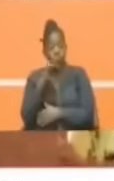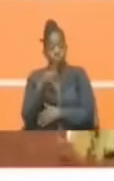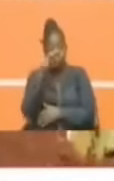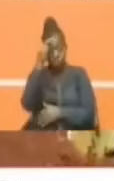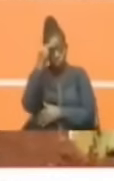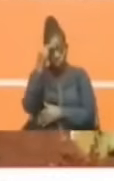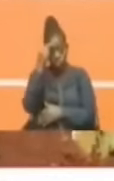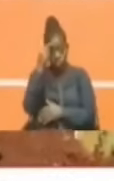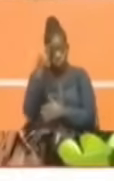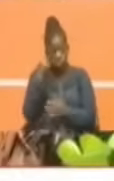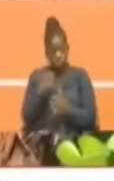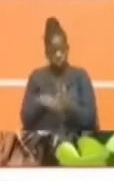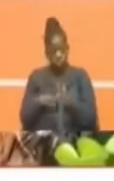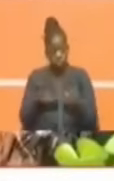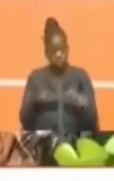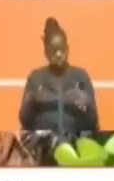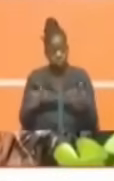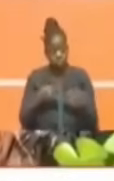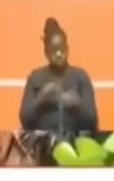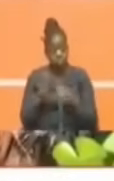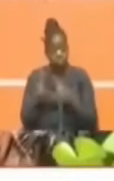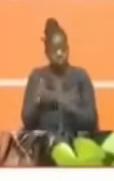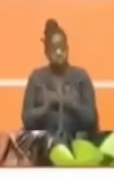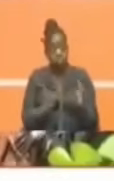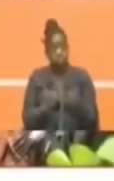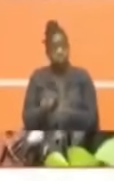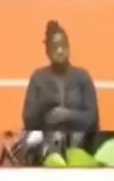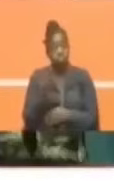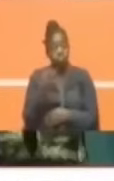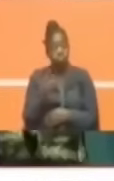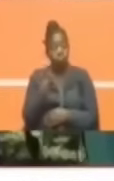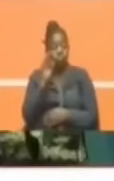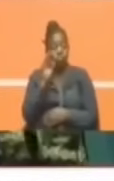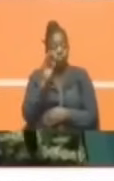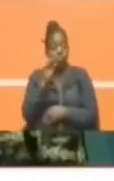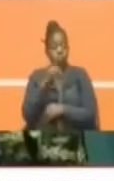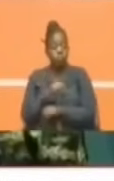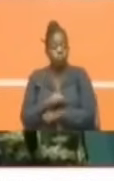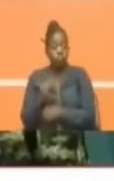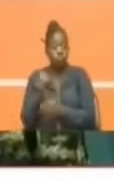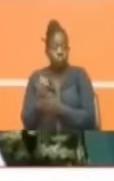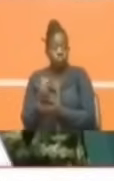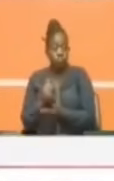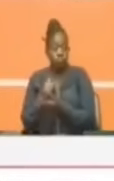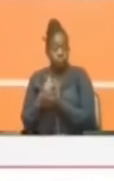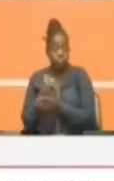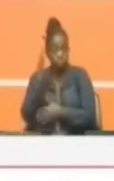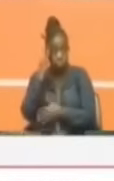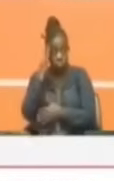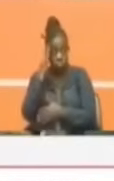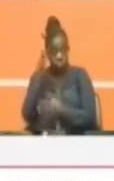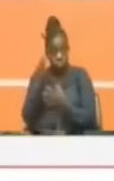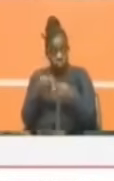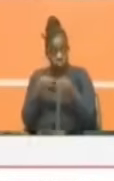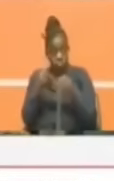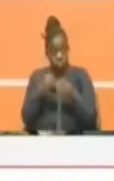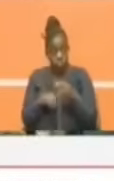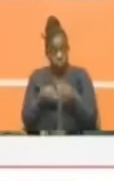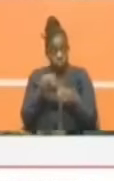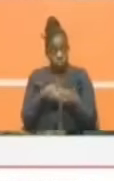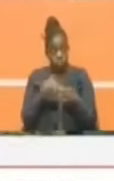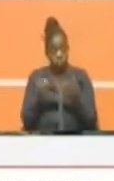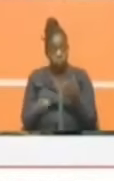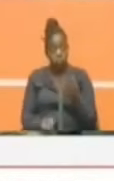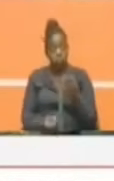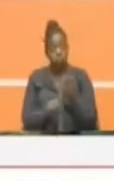n'abayizi bategeezezza bwe bati ku nteekateeka ya Green Schools Uganda. Kubanga etuyambyeko okumanya emigaso ki egiri mu kusimba